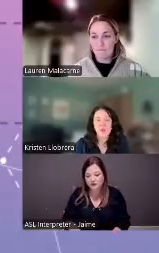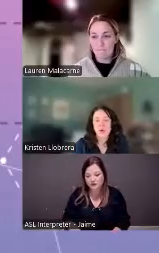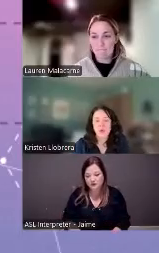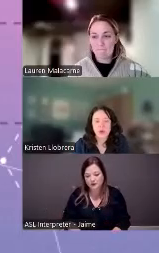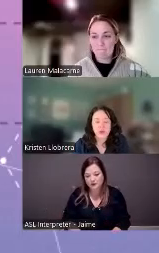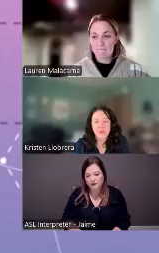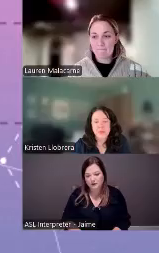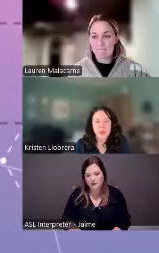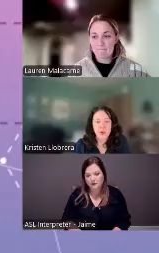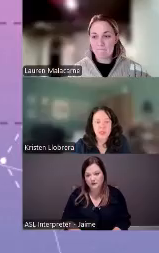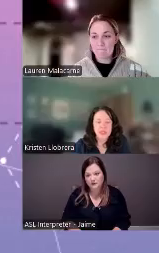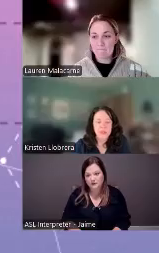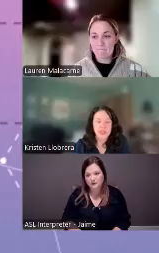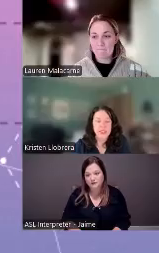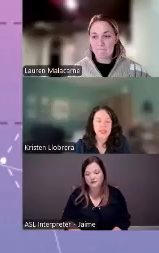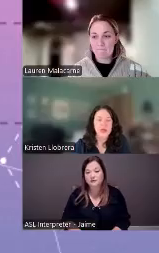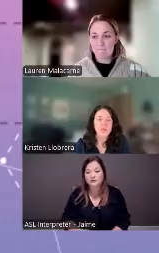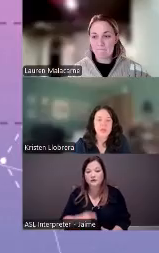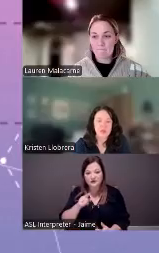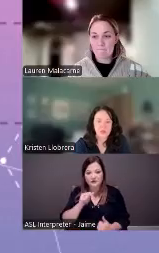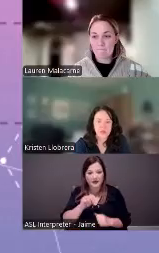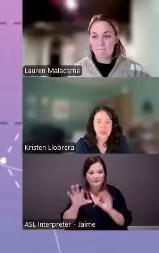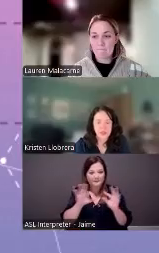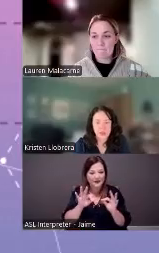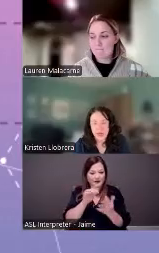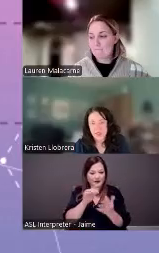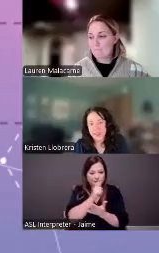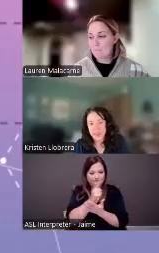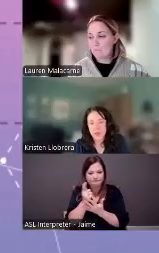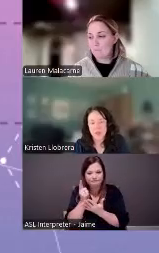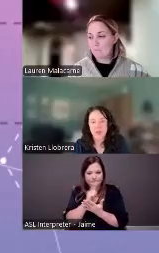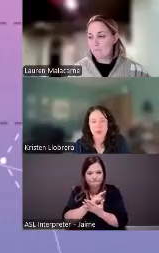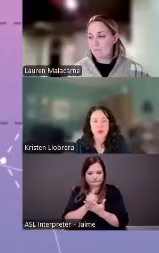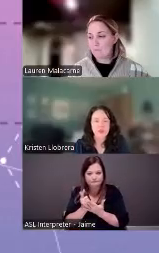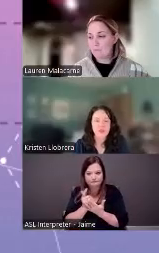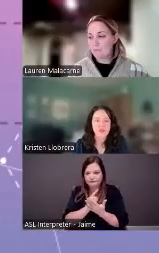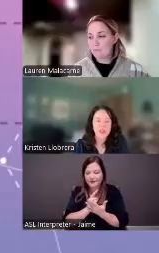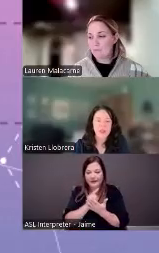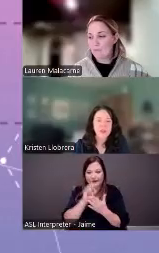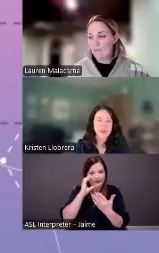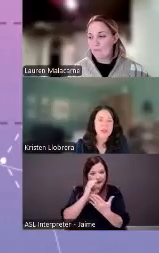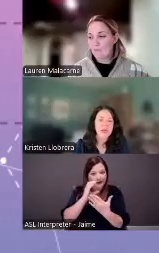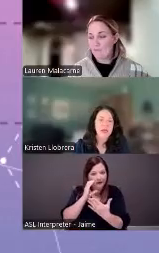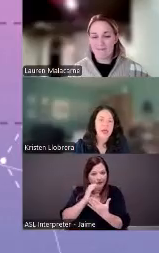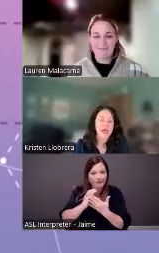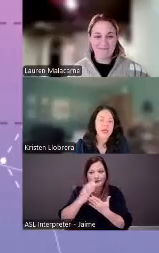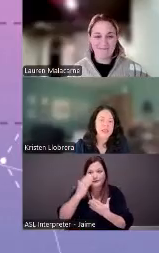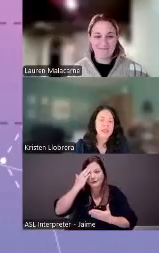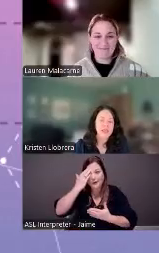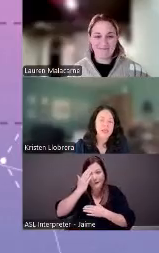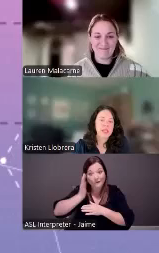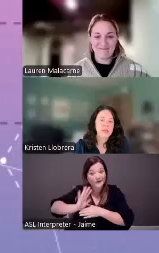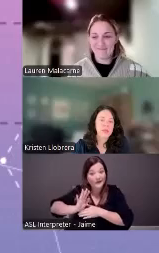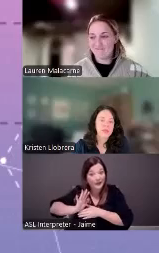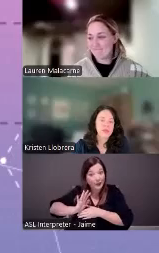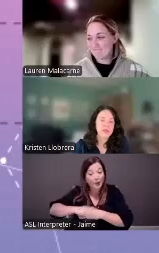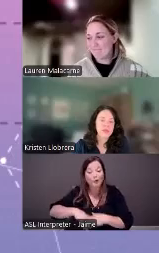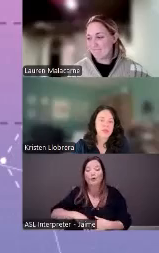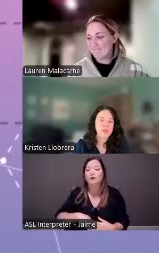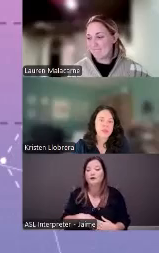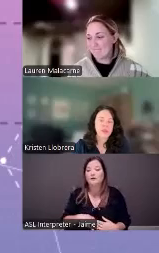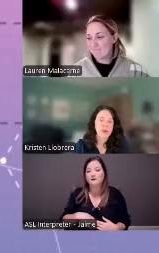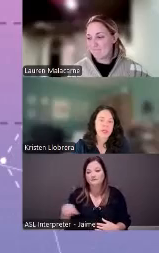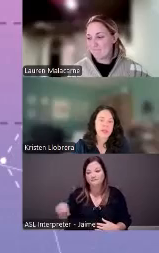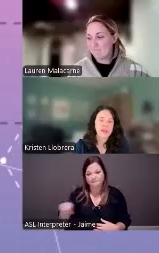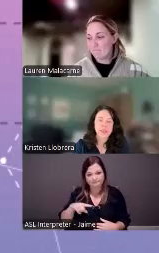pick what order you watch them in, etc. And then we've got the little icons there so people know that they're videos and they can